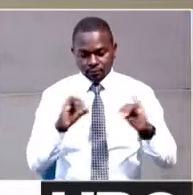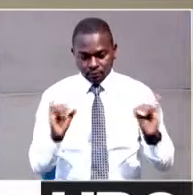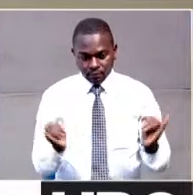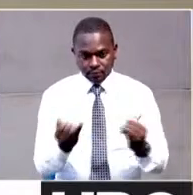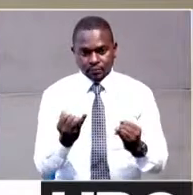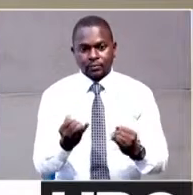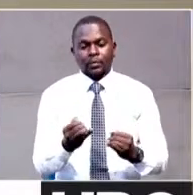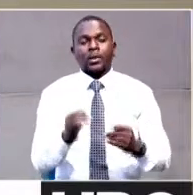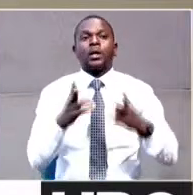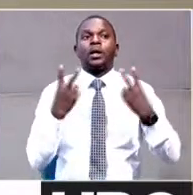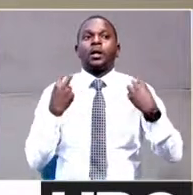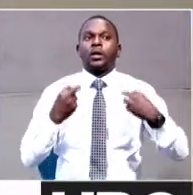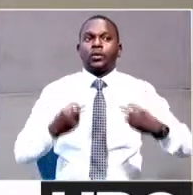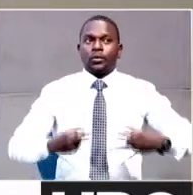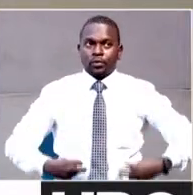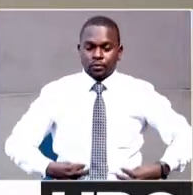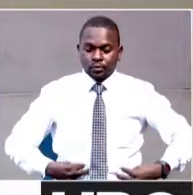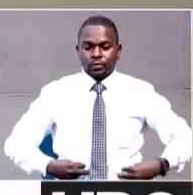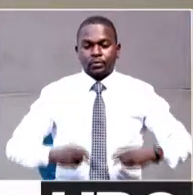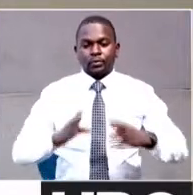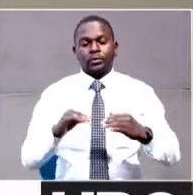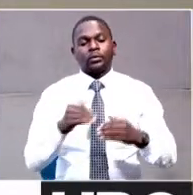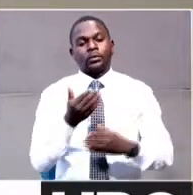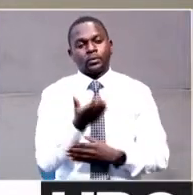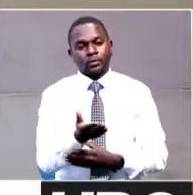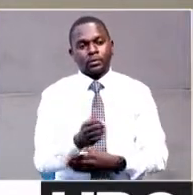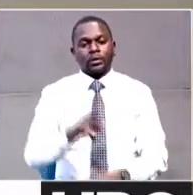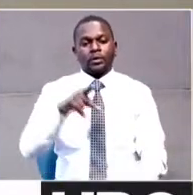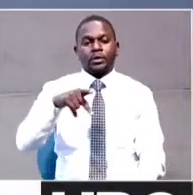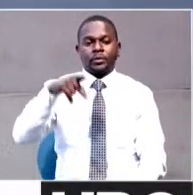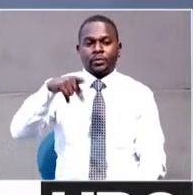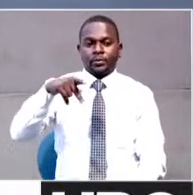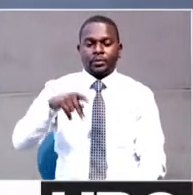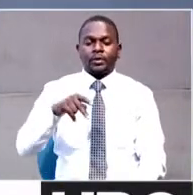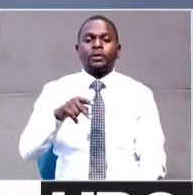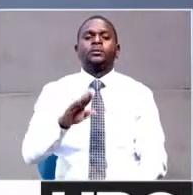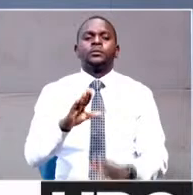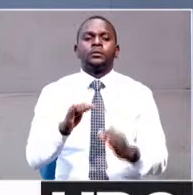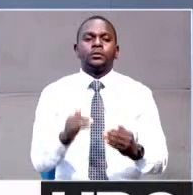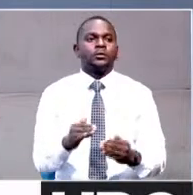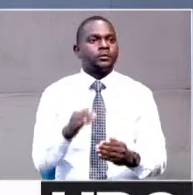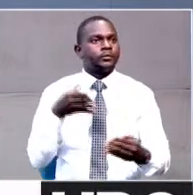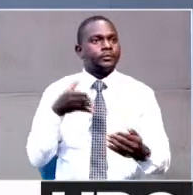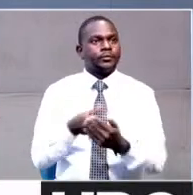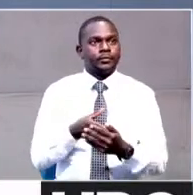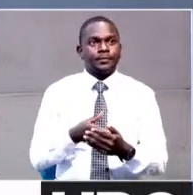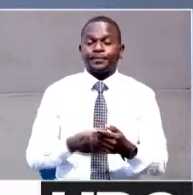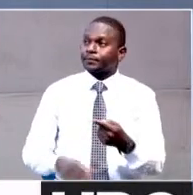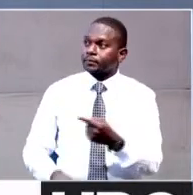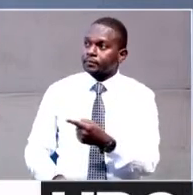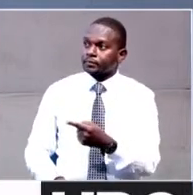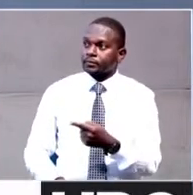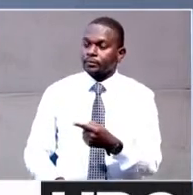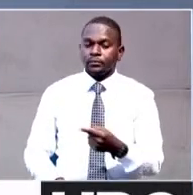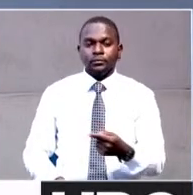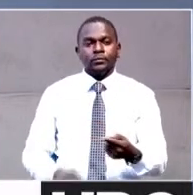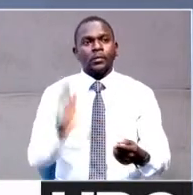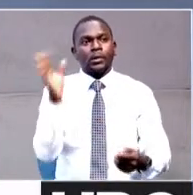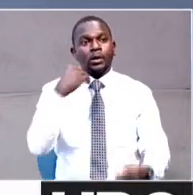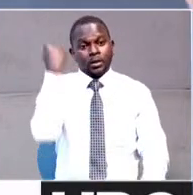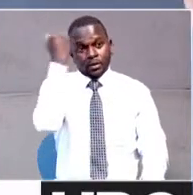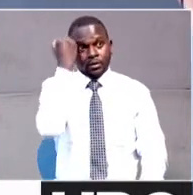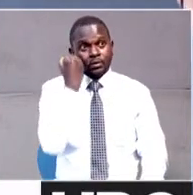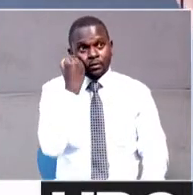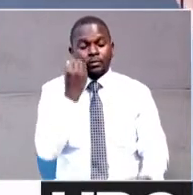city lawyer, Hassan Malema Bidizi, to have the DPP take over the case collapsed. As court has notified him to avail